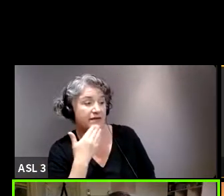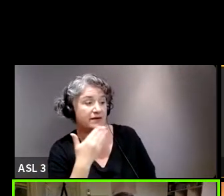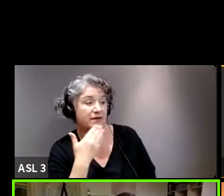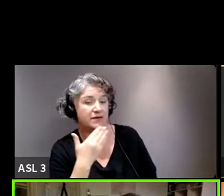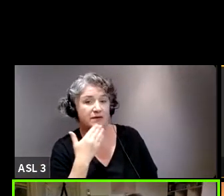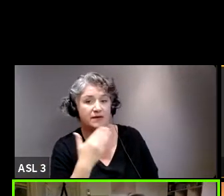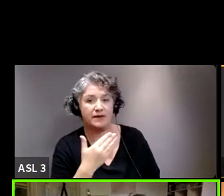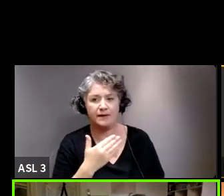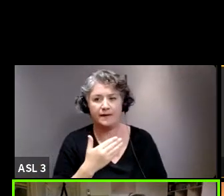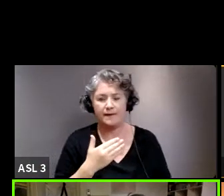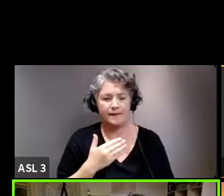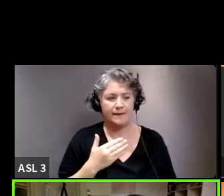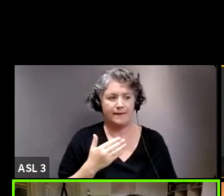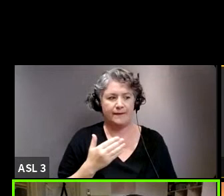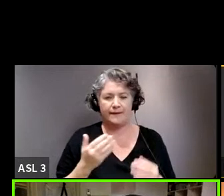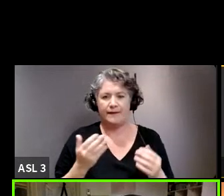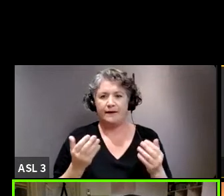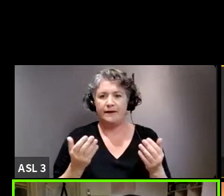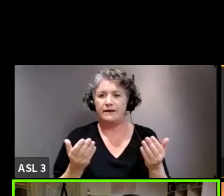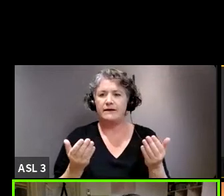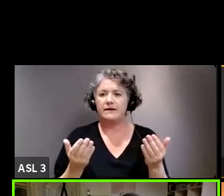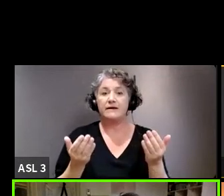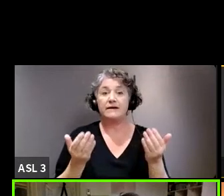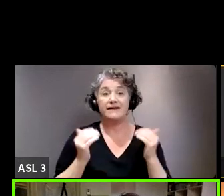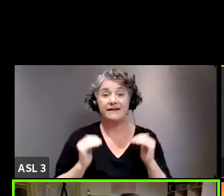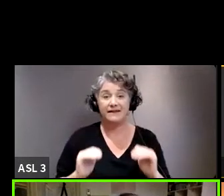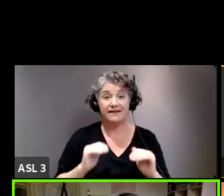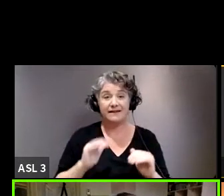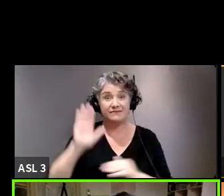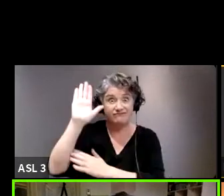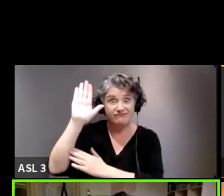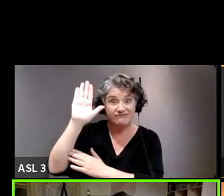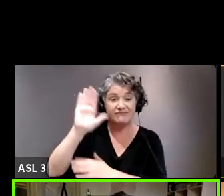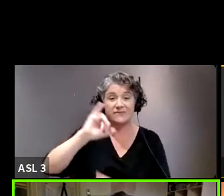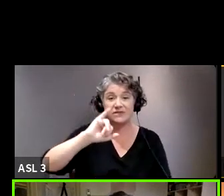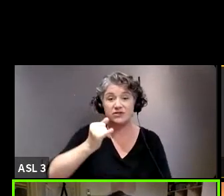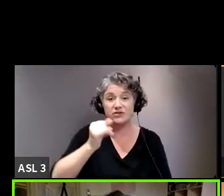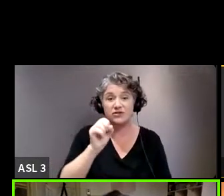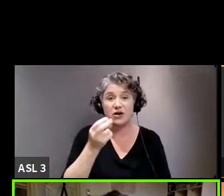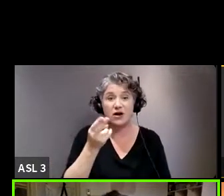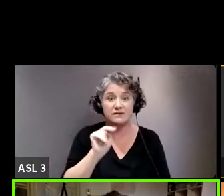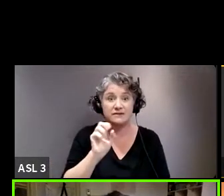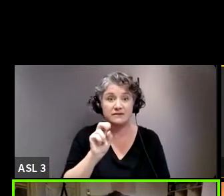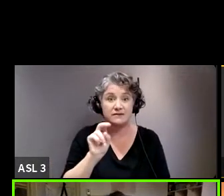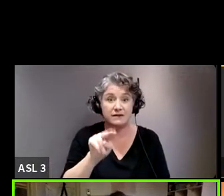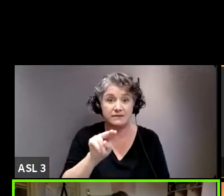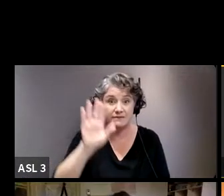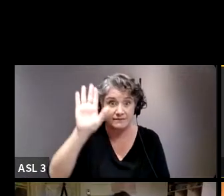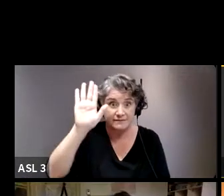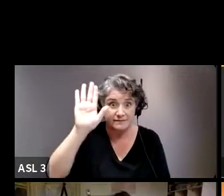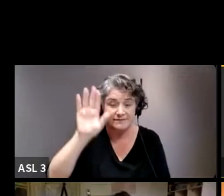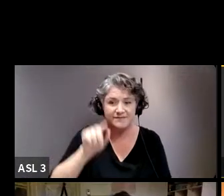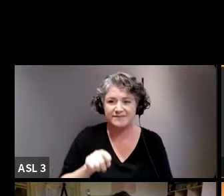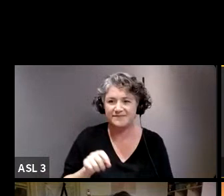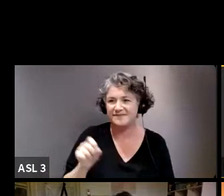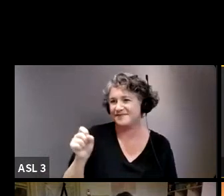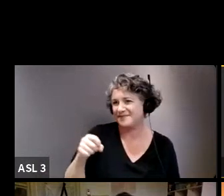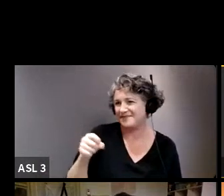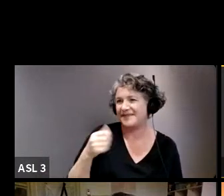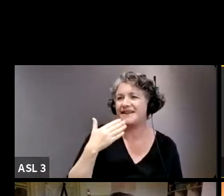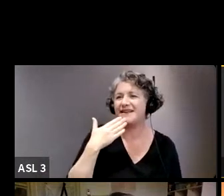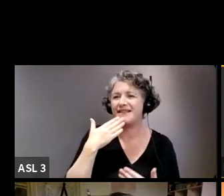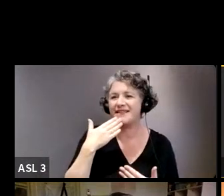um so the next person was member uh johnson your hand is up yes uh thank you